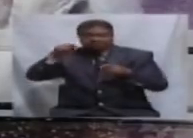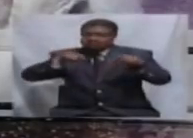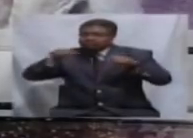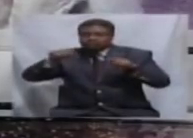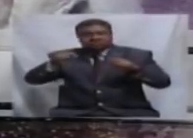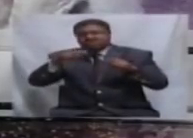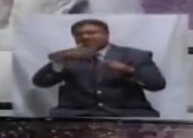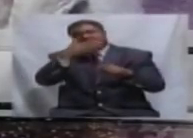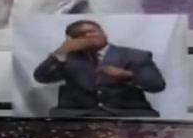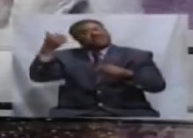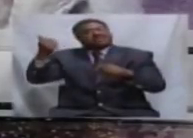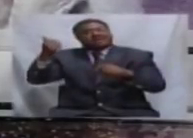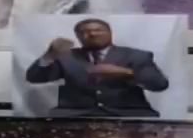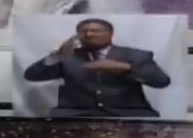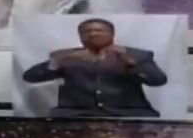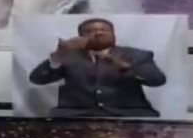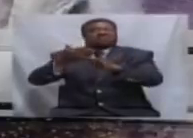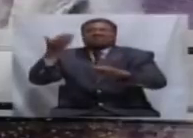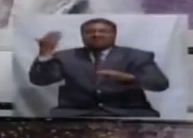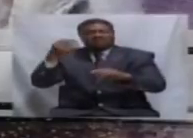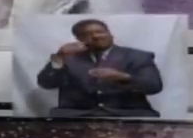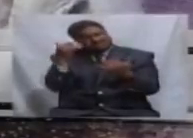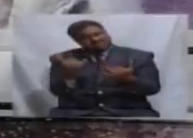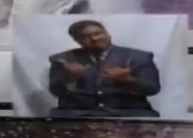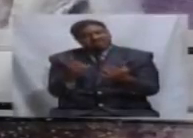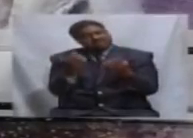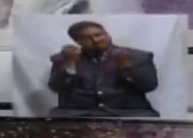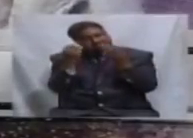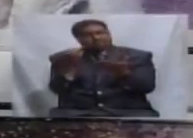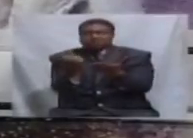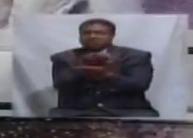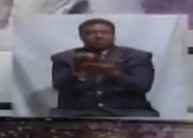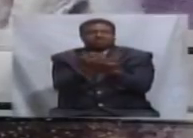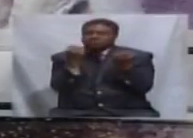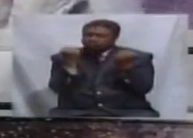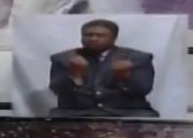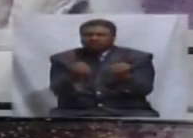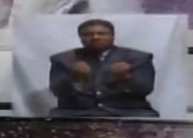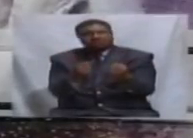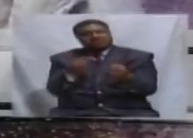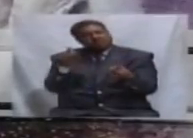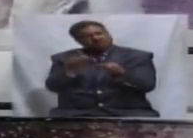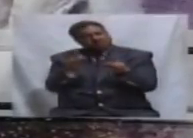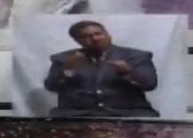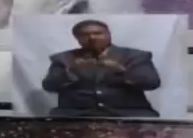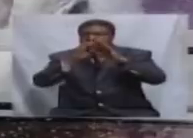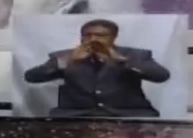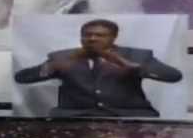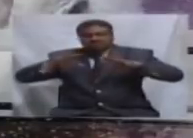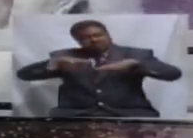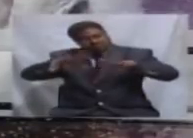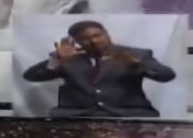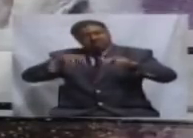has never been any better than it is today, as the fundamentals of the economy are strong, supported by consistent fiscal